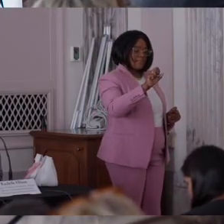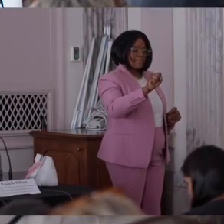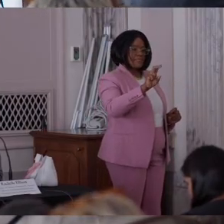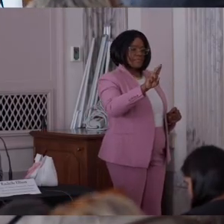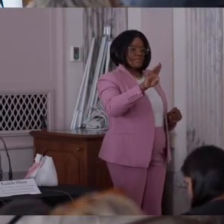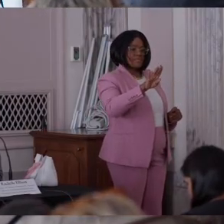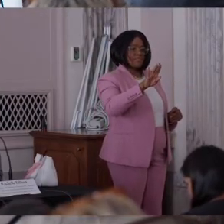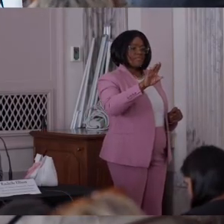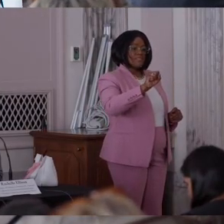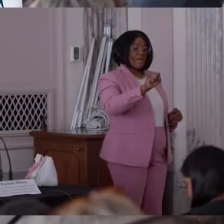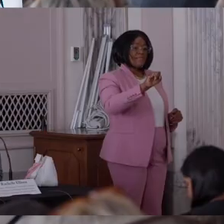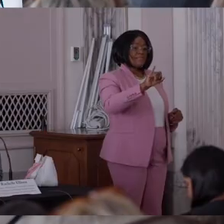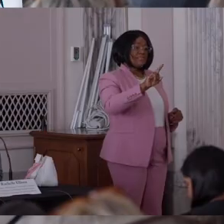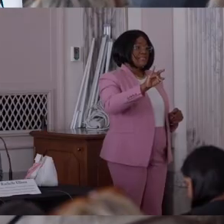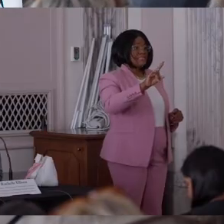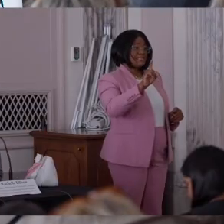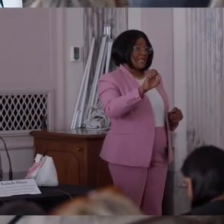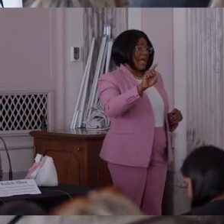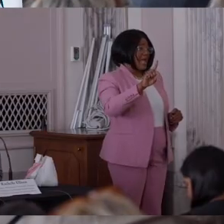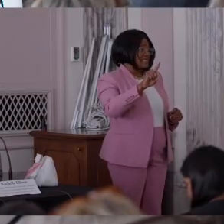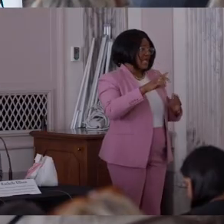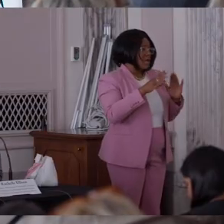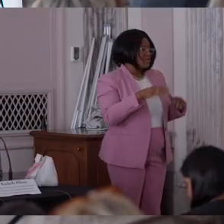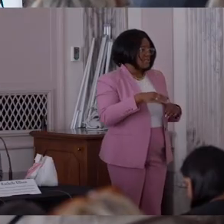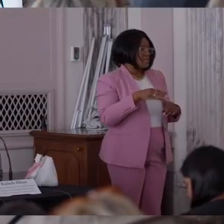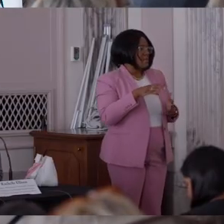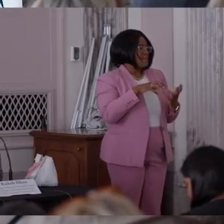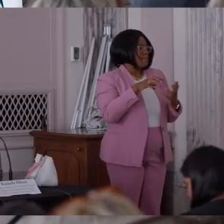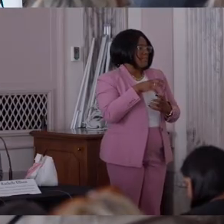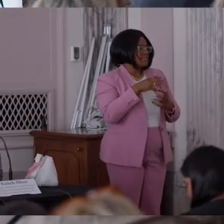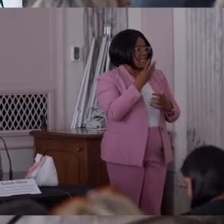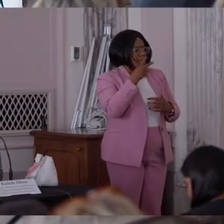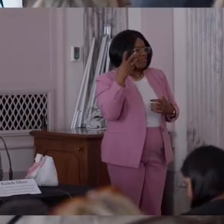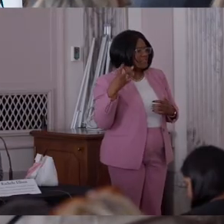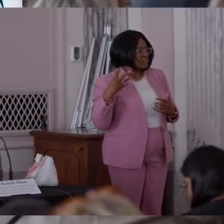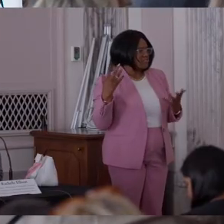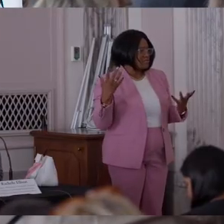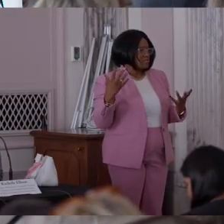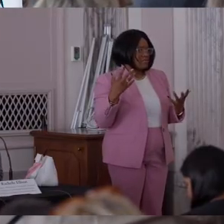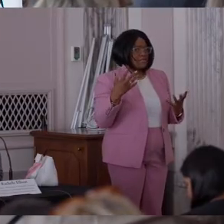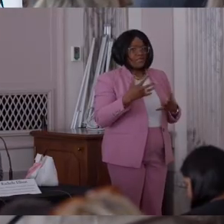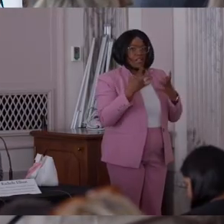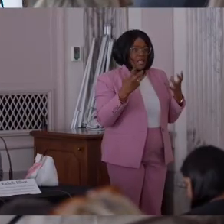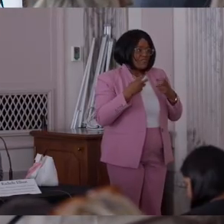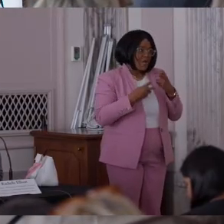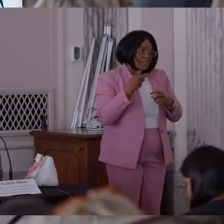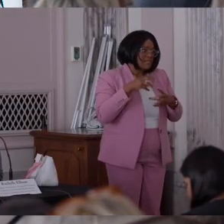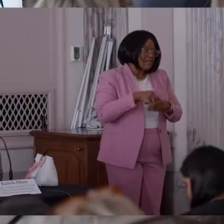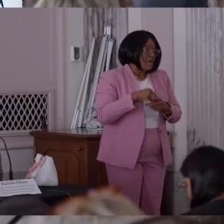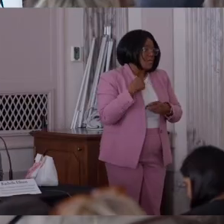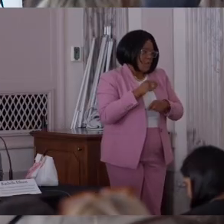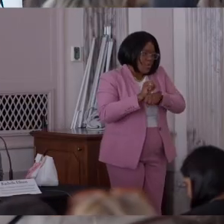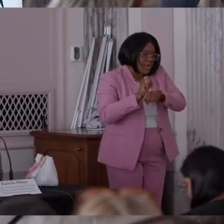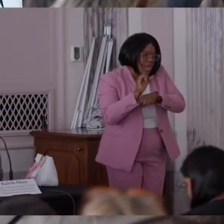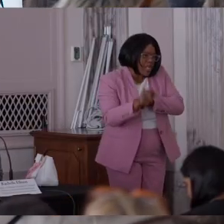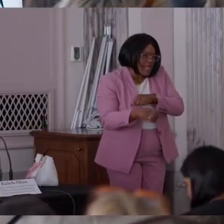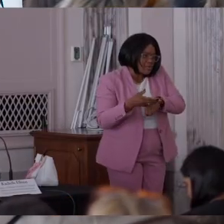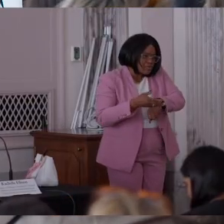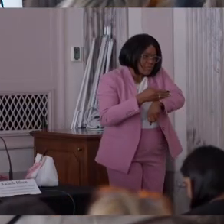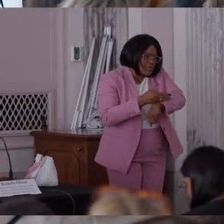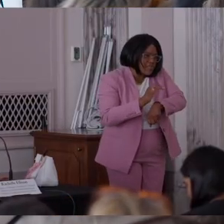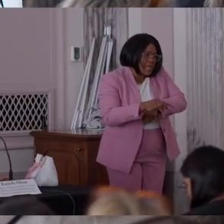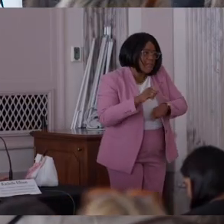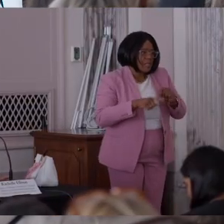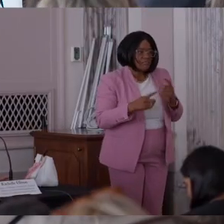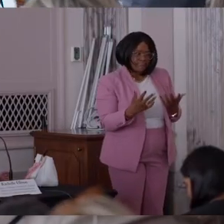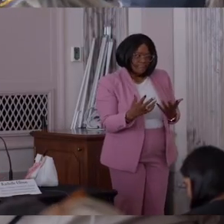around mixed immigration status. So we are working on that issue, but there's a lot more work that needs to be done. I'll